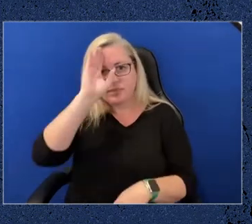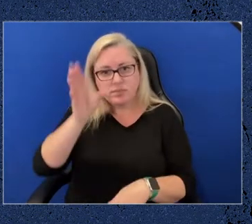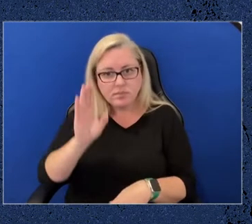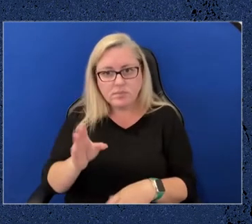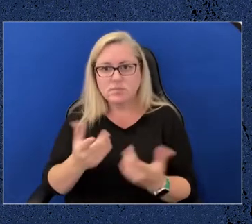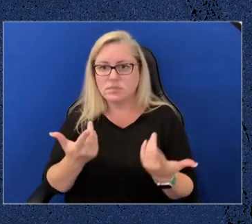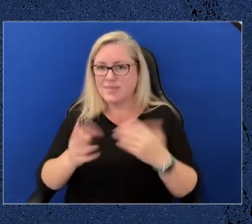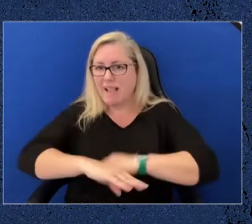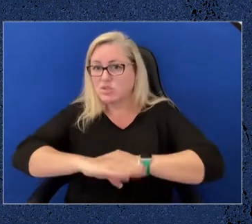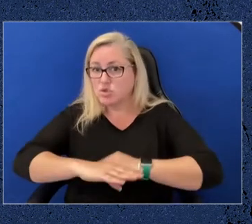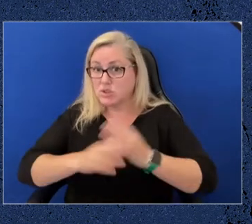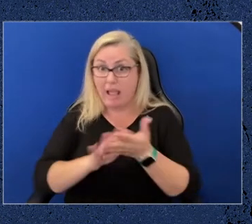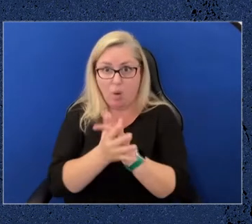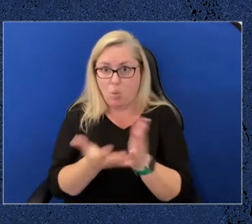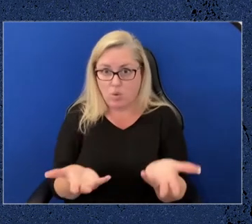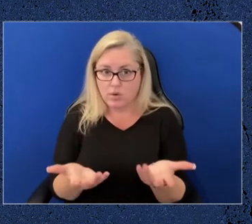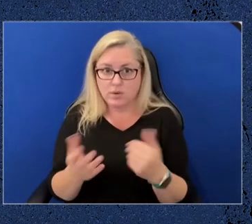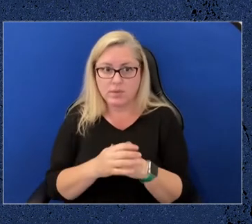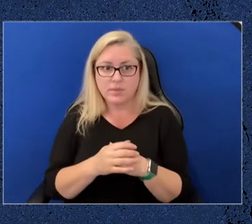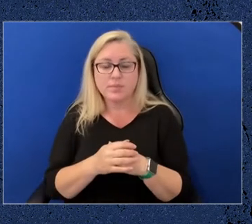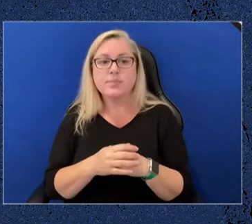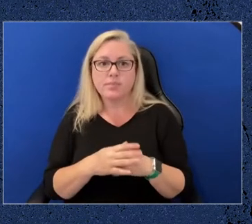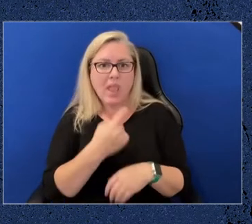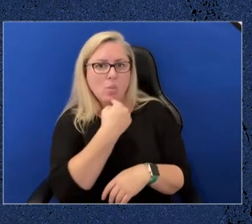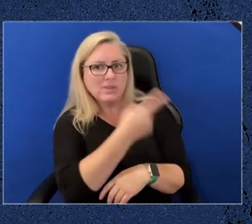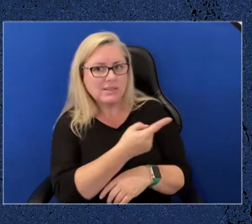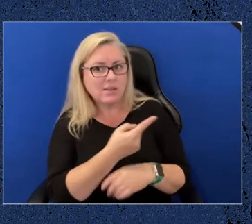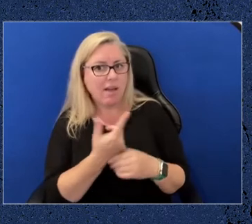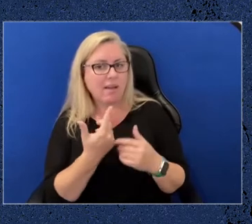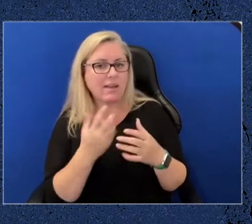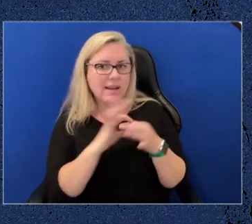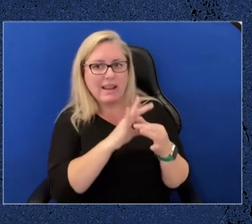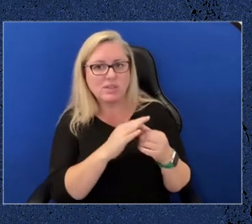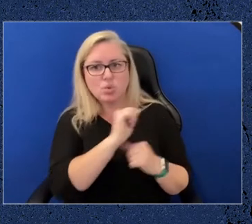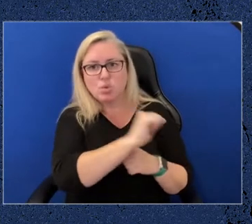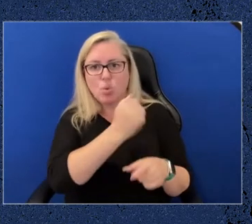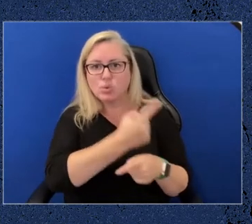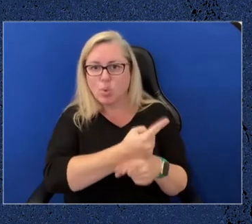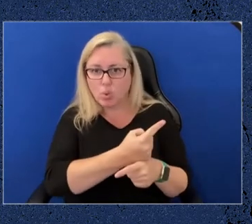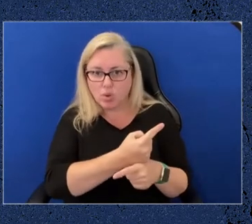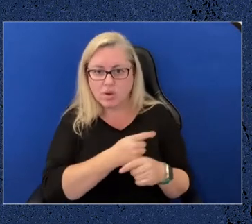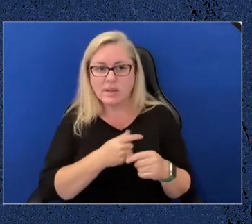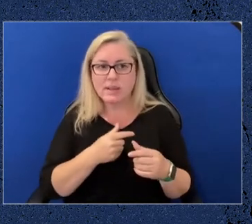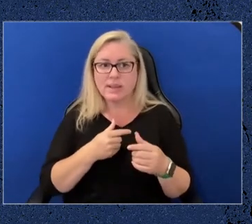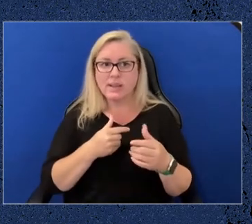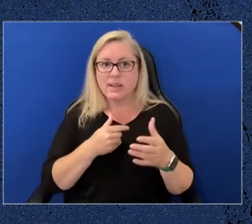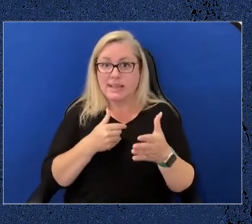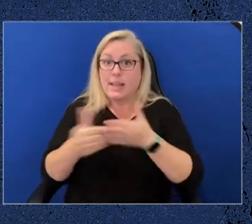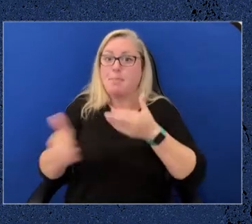get? I'll dovetail off what you said just then about it. It's not it's a management problem, not a water